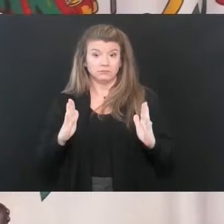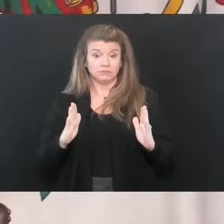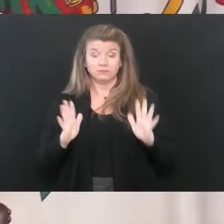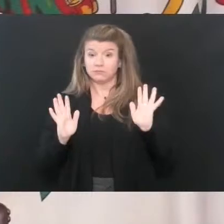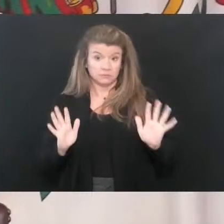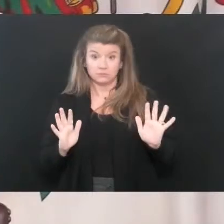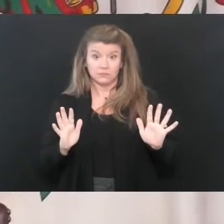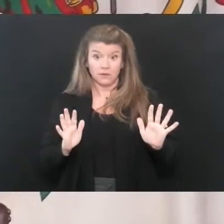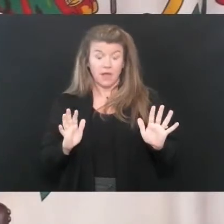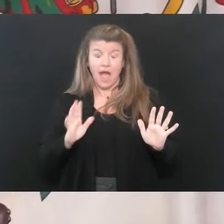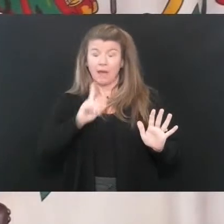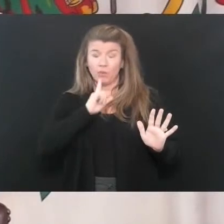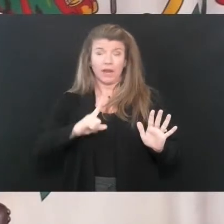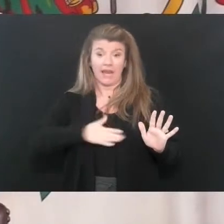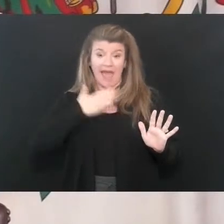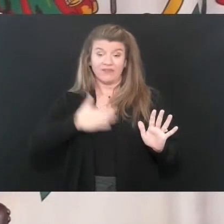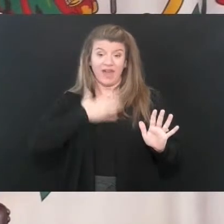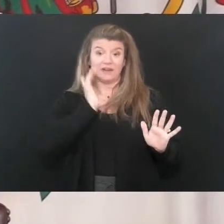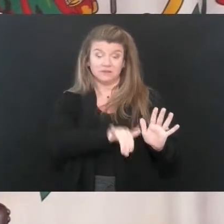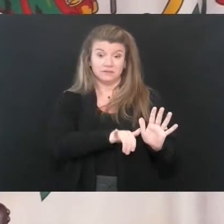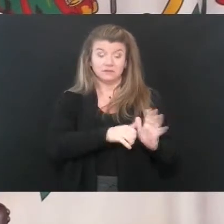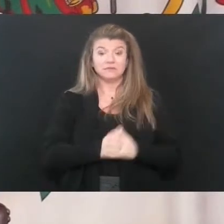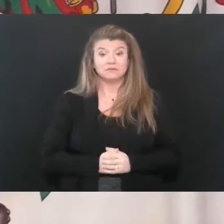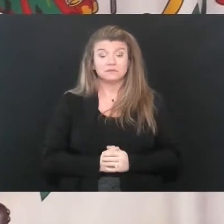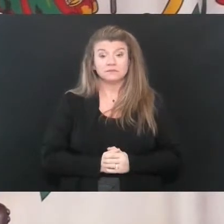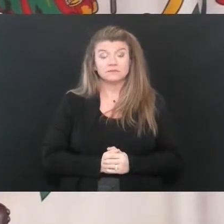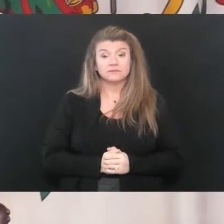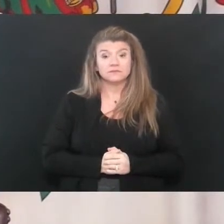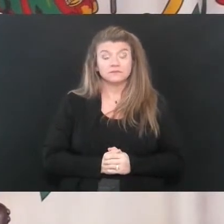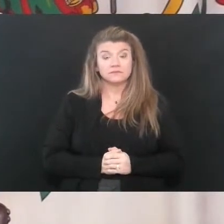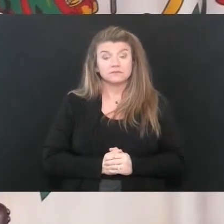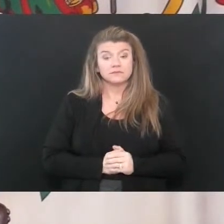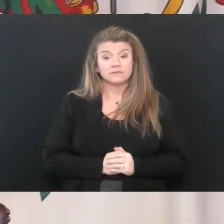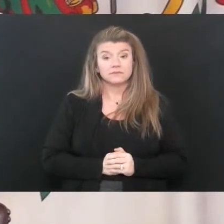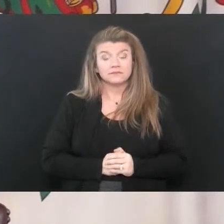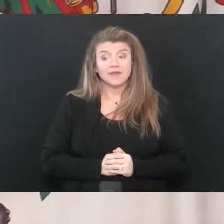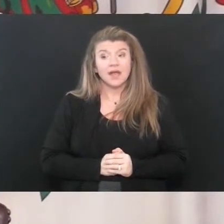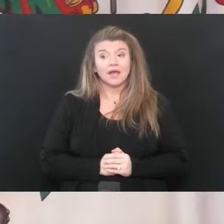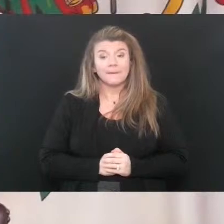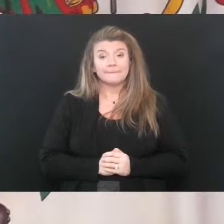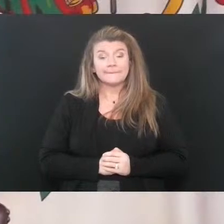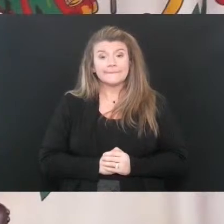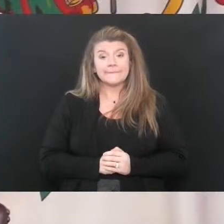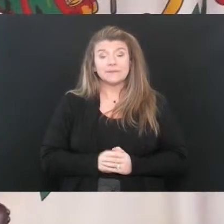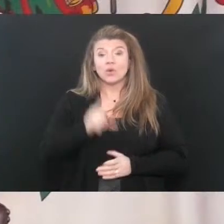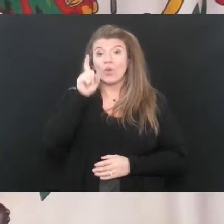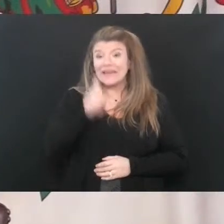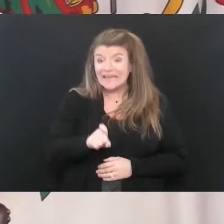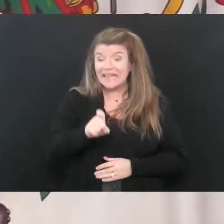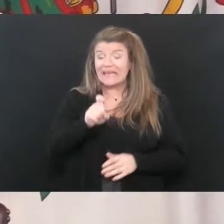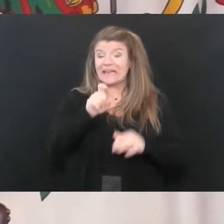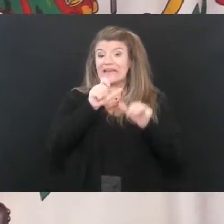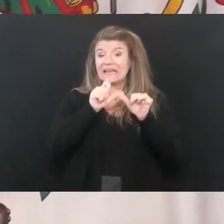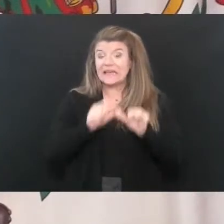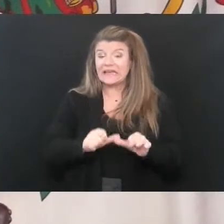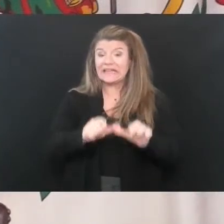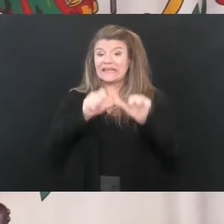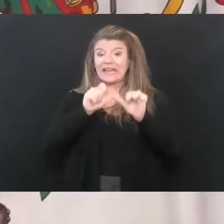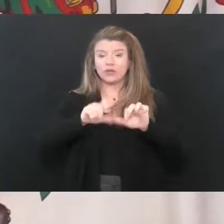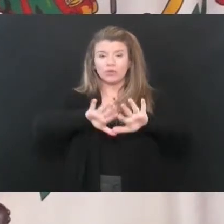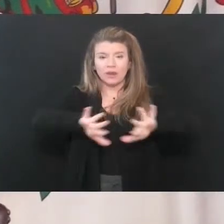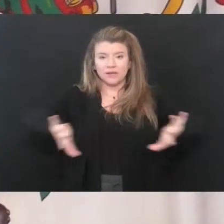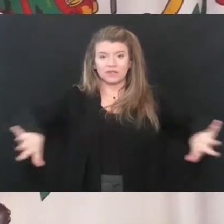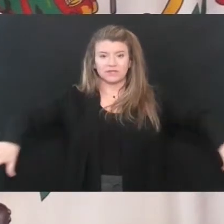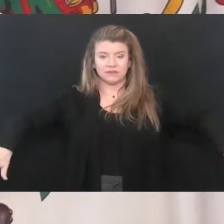am absolutely glad of that, and so we need to continue to lay stuff aside.